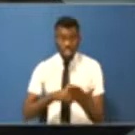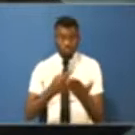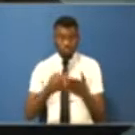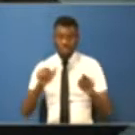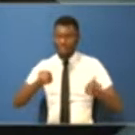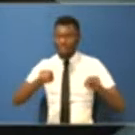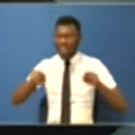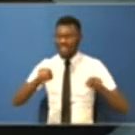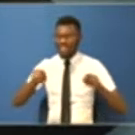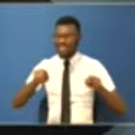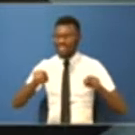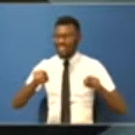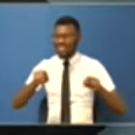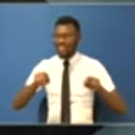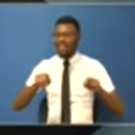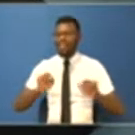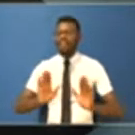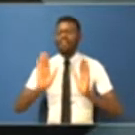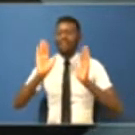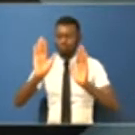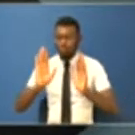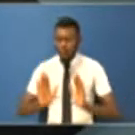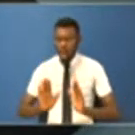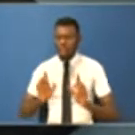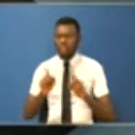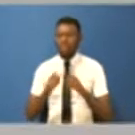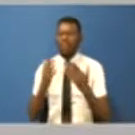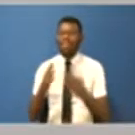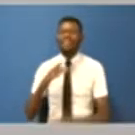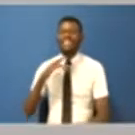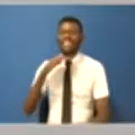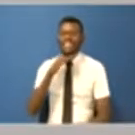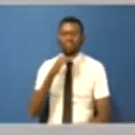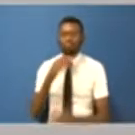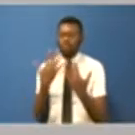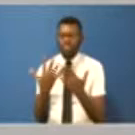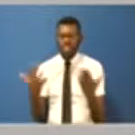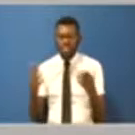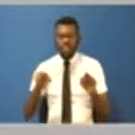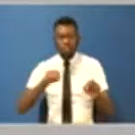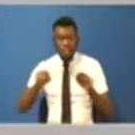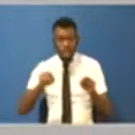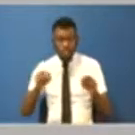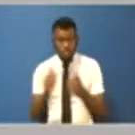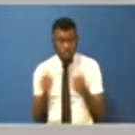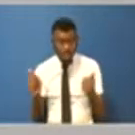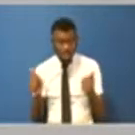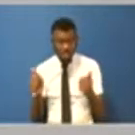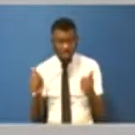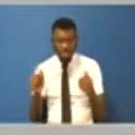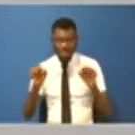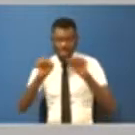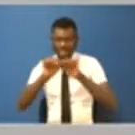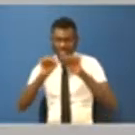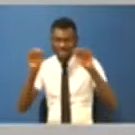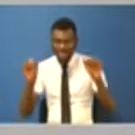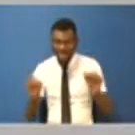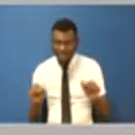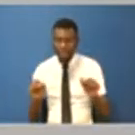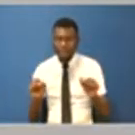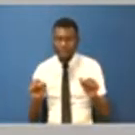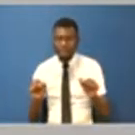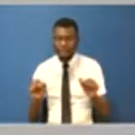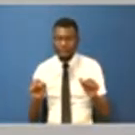resources would be goods and even waste so when we talk of goods are we managing a system that allows for the